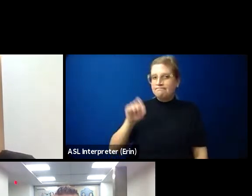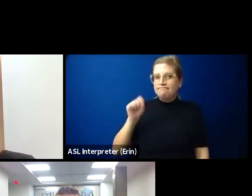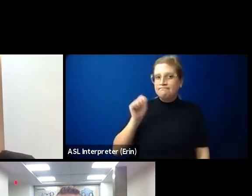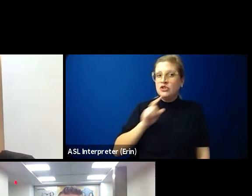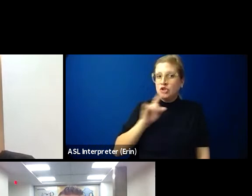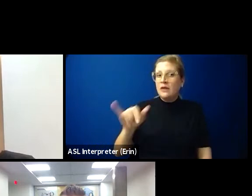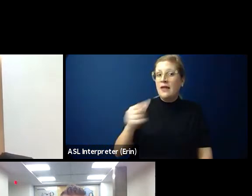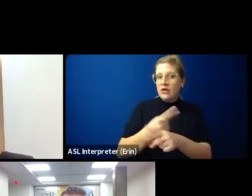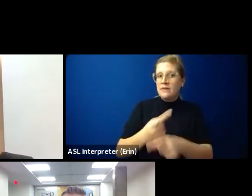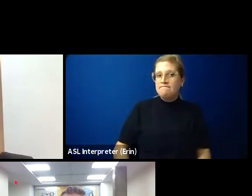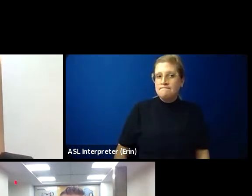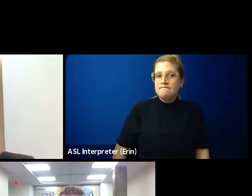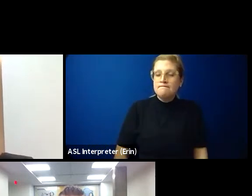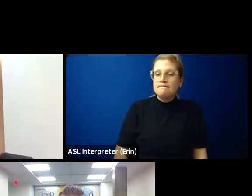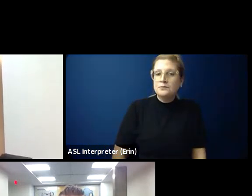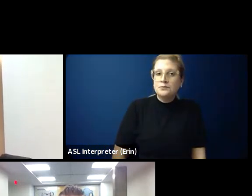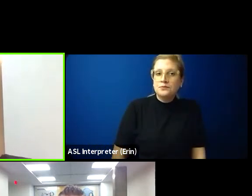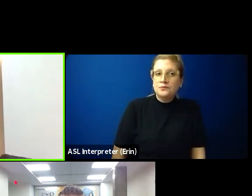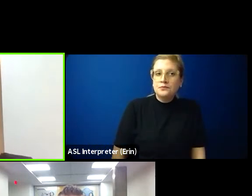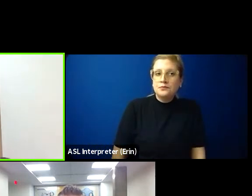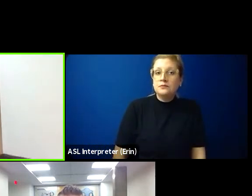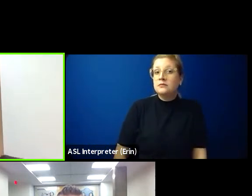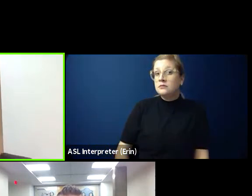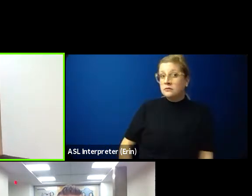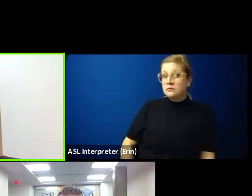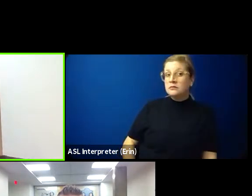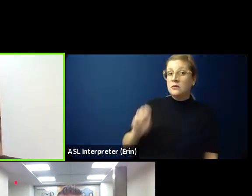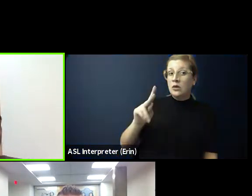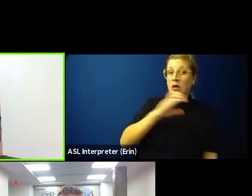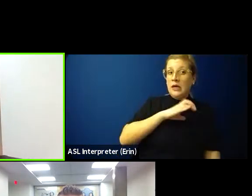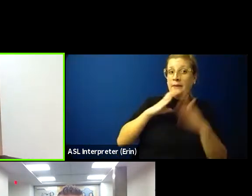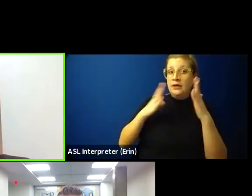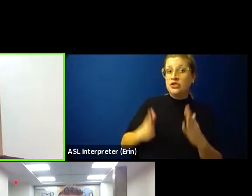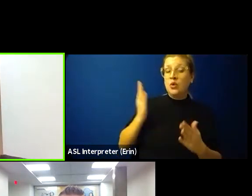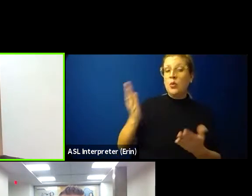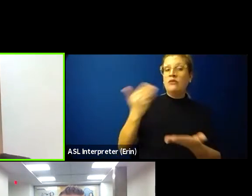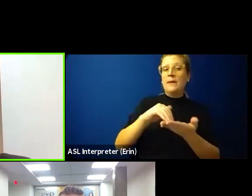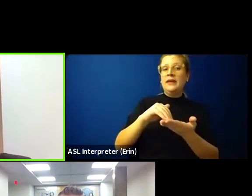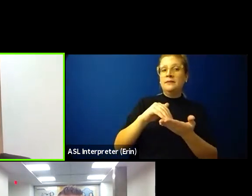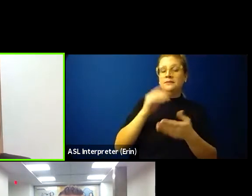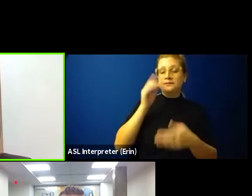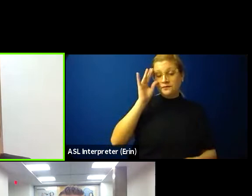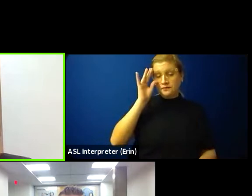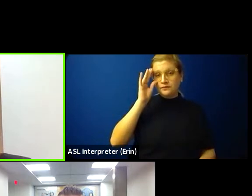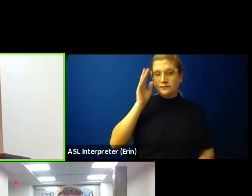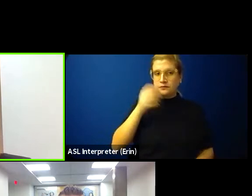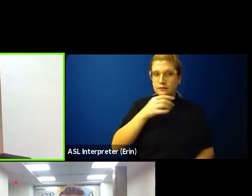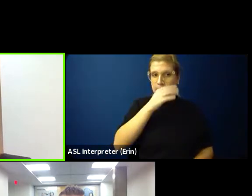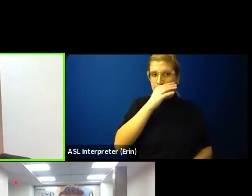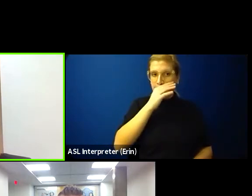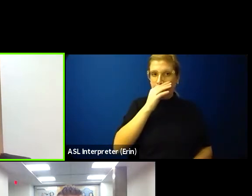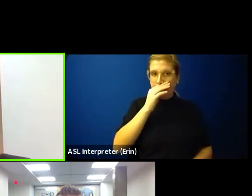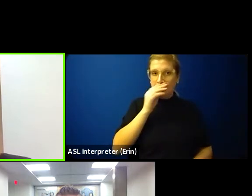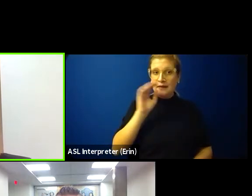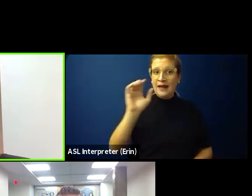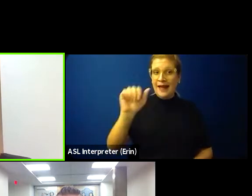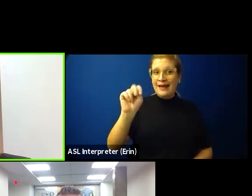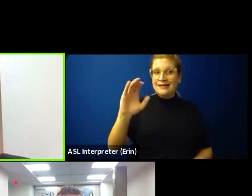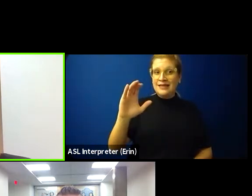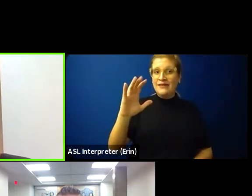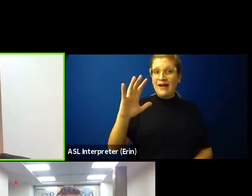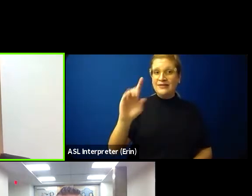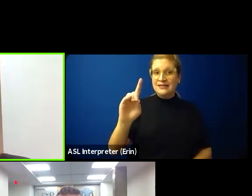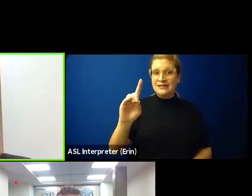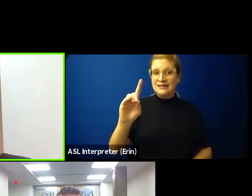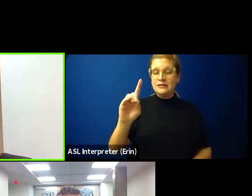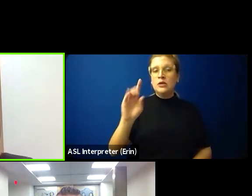that's correct. Okay, commissioners, I repeat the motion that we ANC 5D protest the